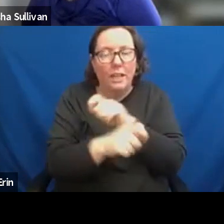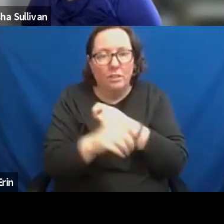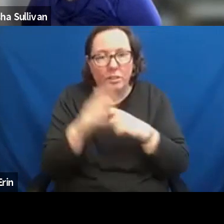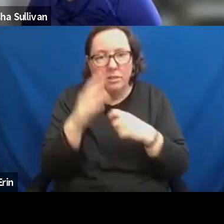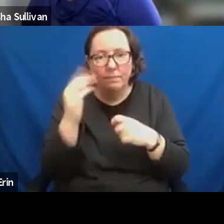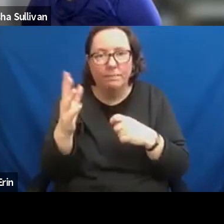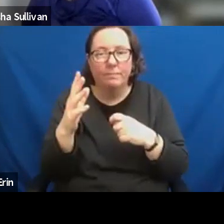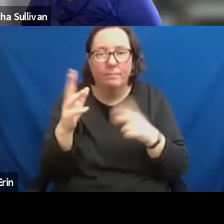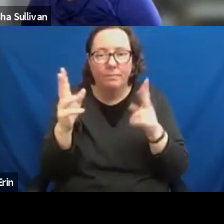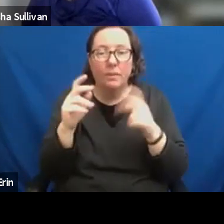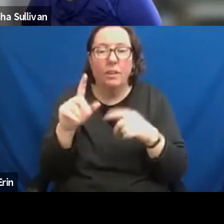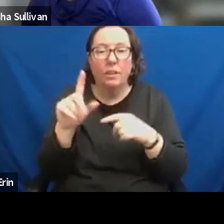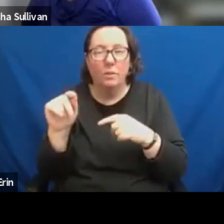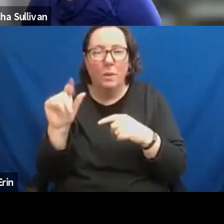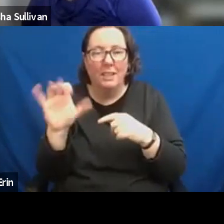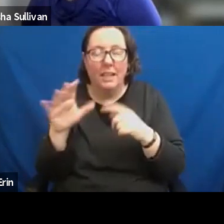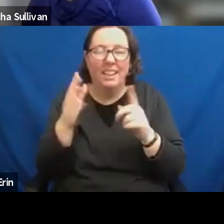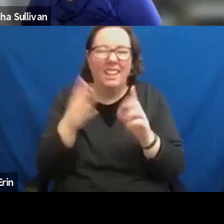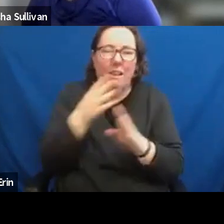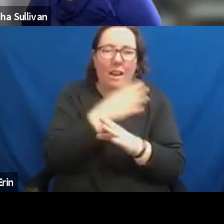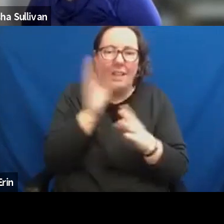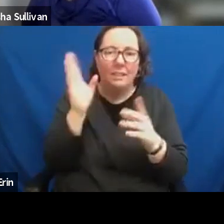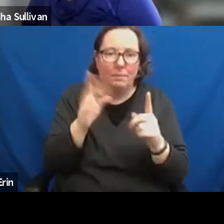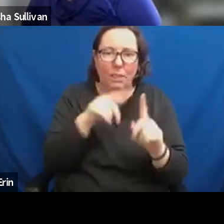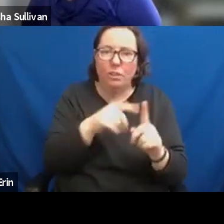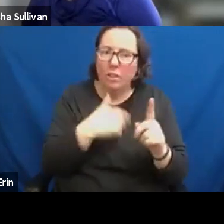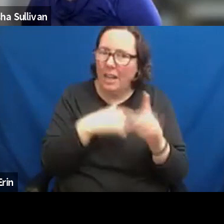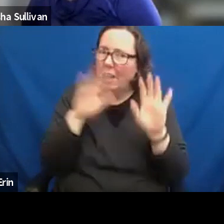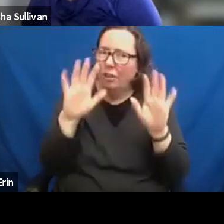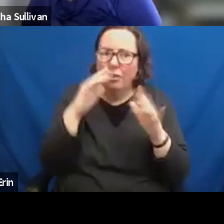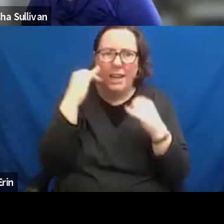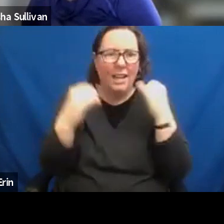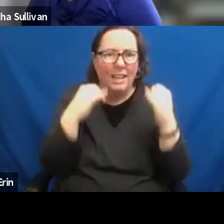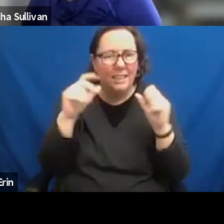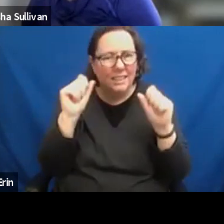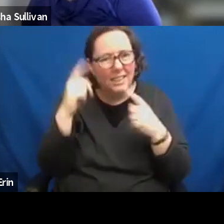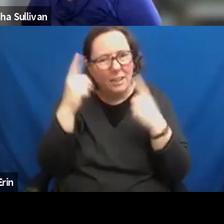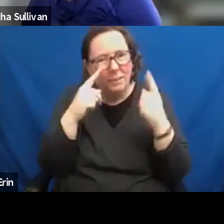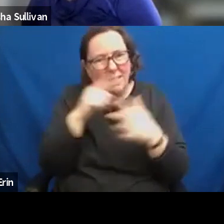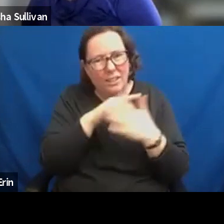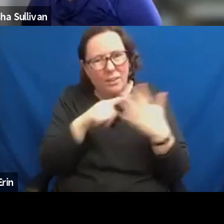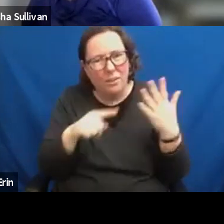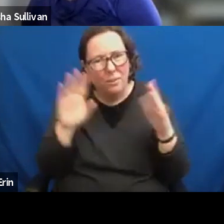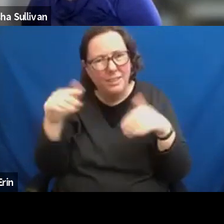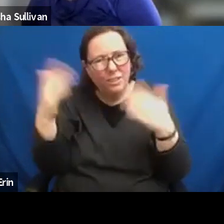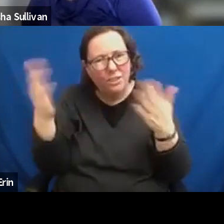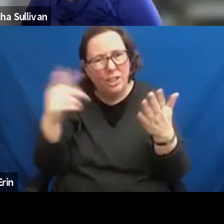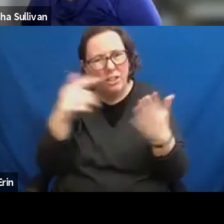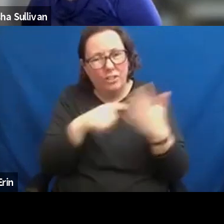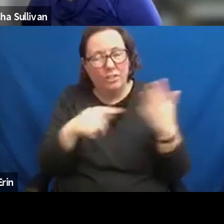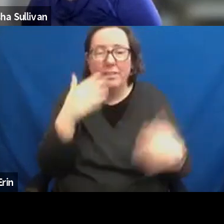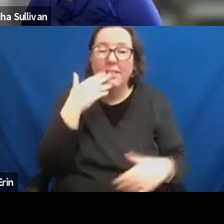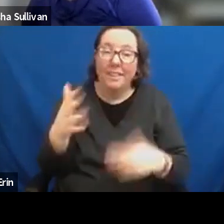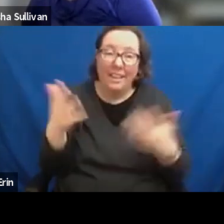speaker. Yufang Yang, I think she had a lot of ideas. Can we consider those suggestions, right? Yeah, thank you. That's